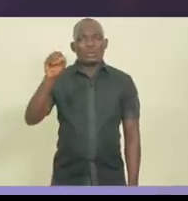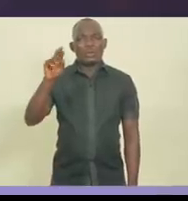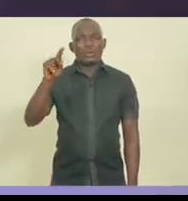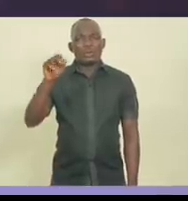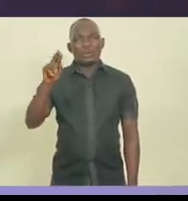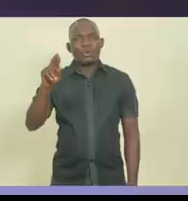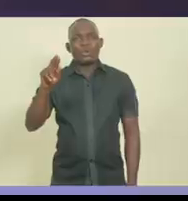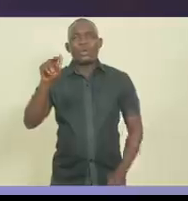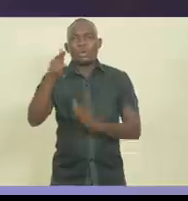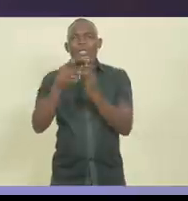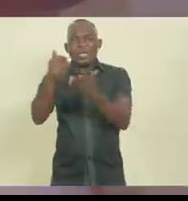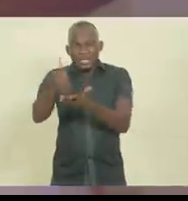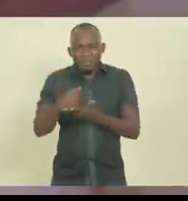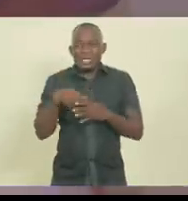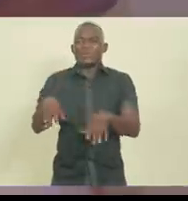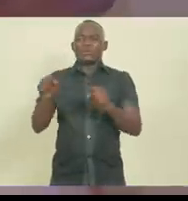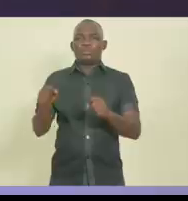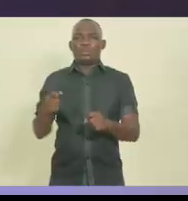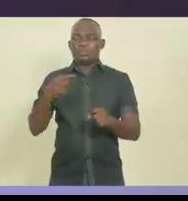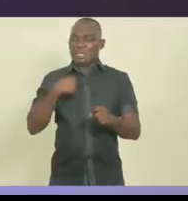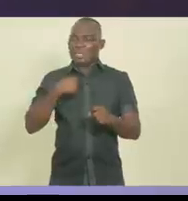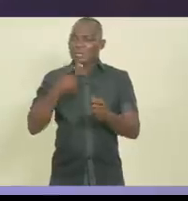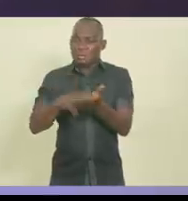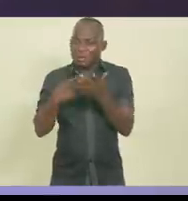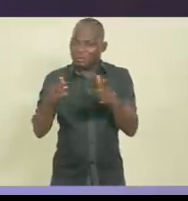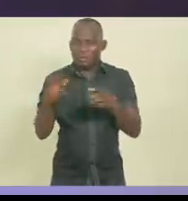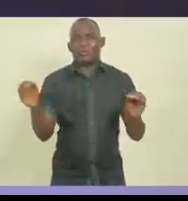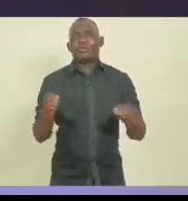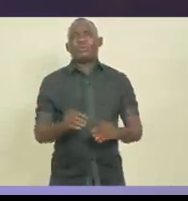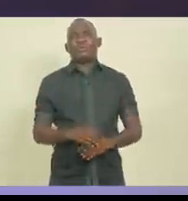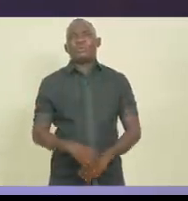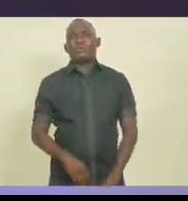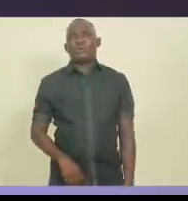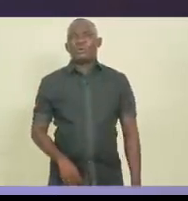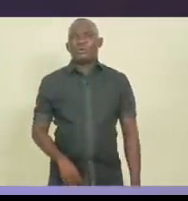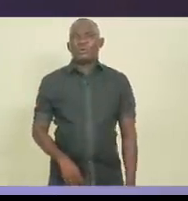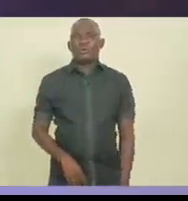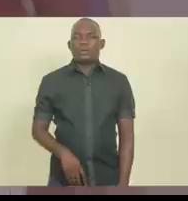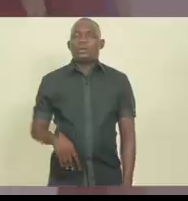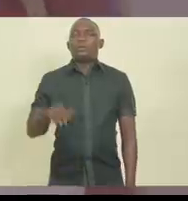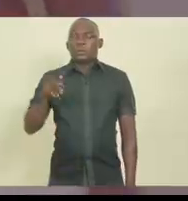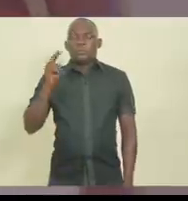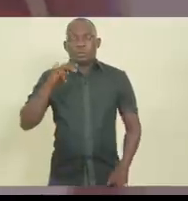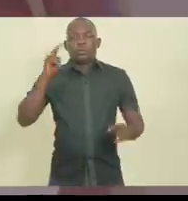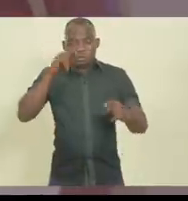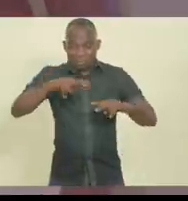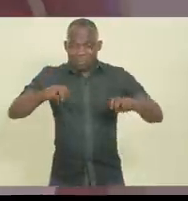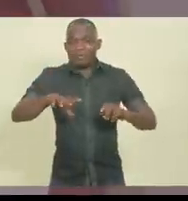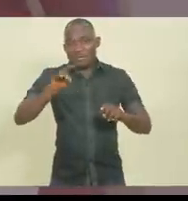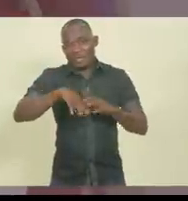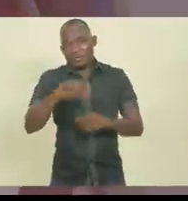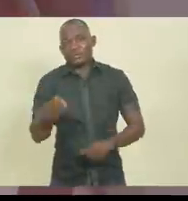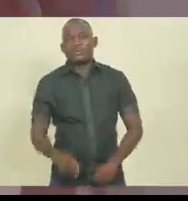done with any paperwork. I'm not done with the legal stuff. Of course. I figured it out.